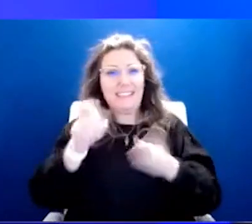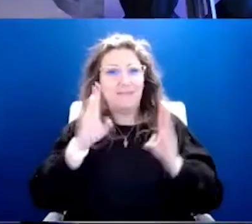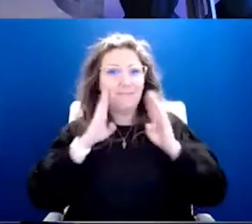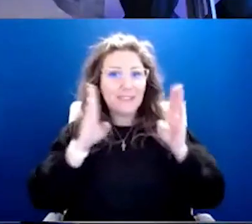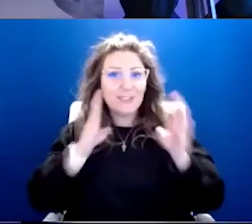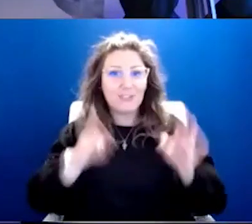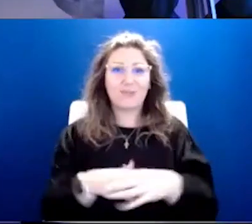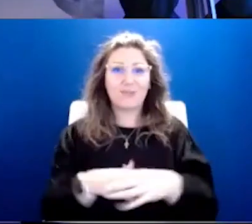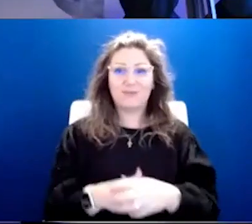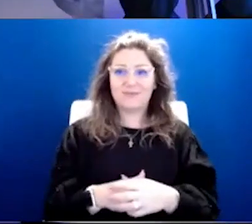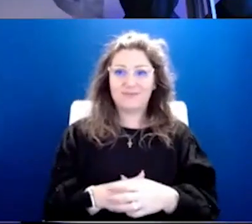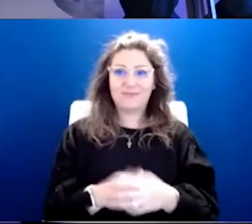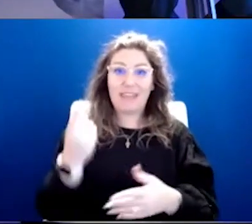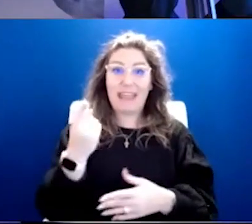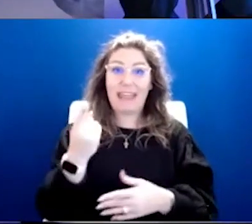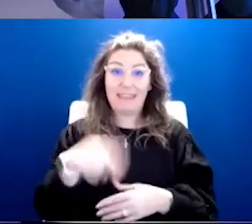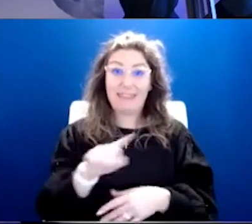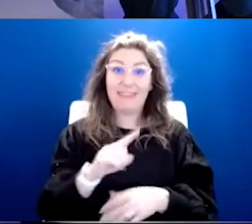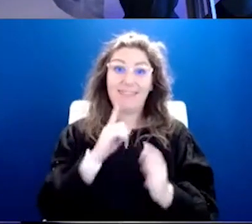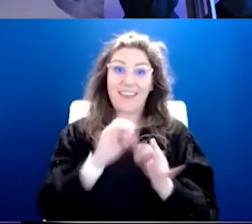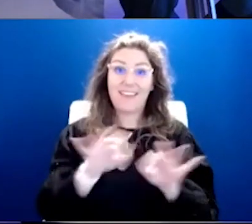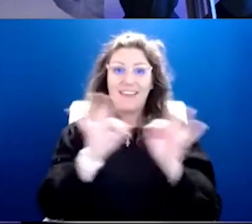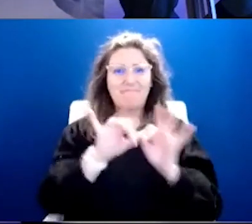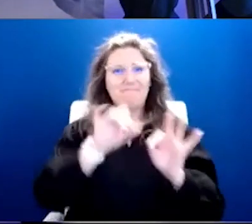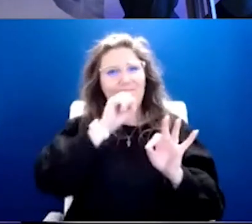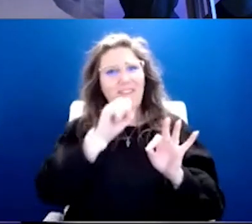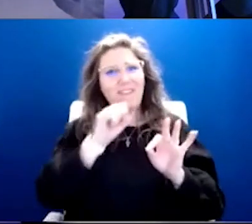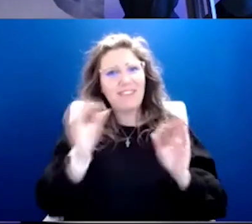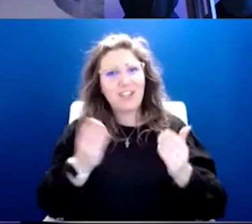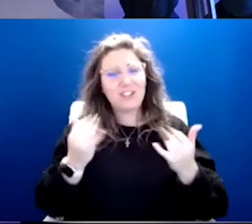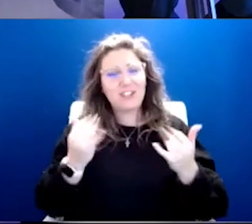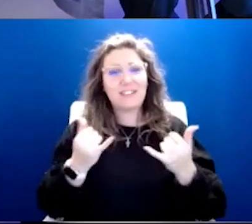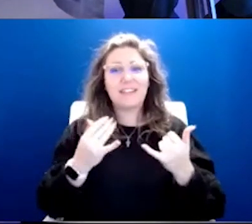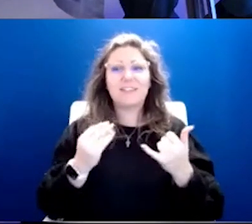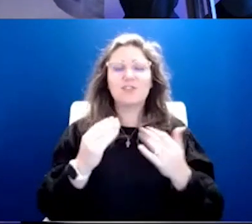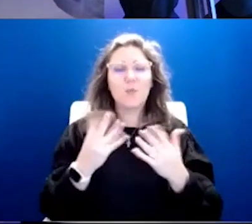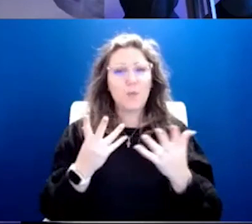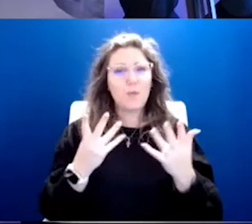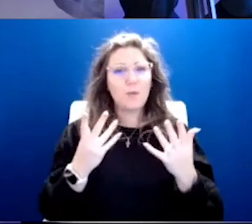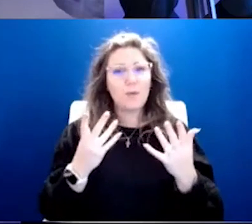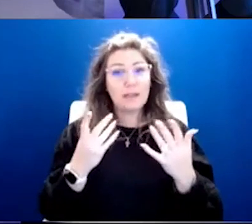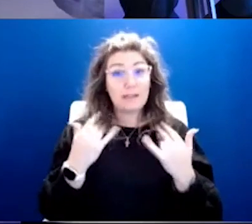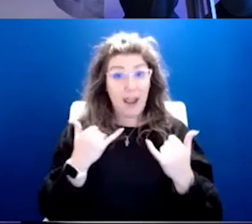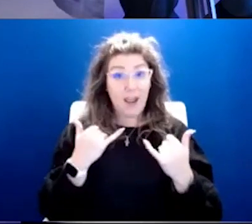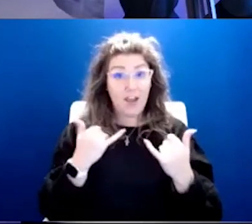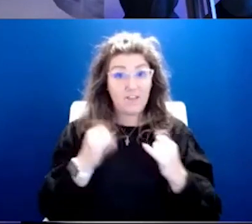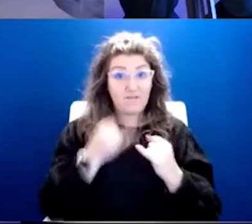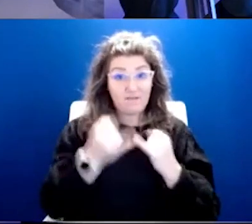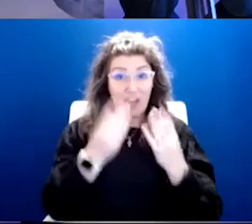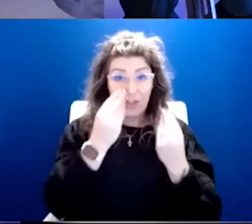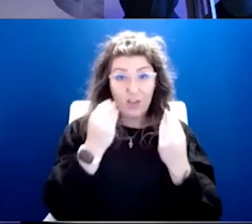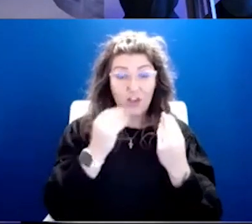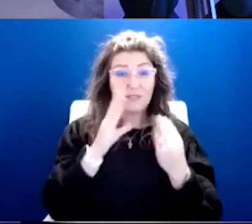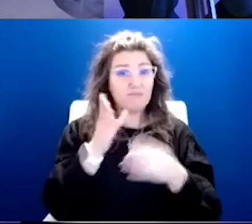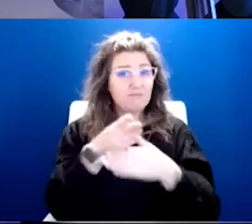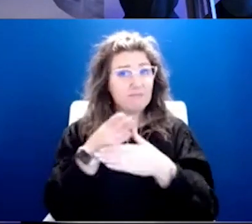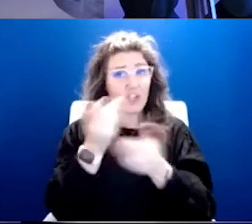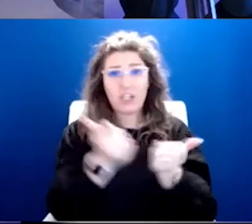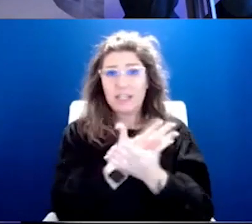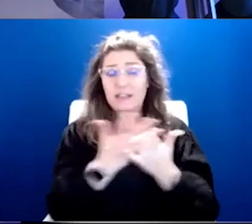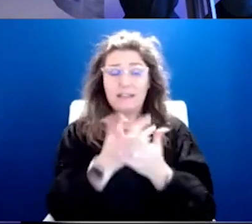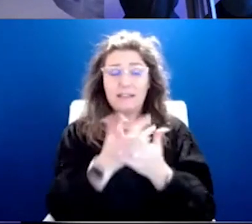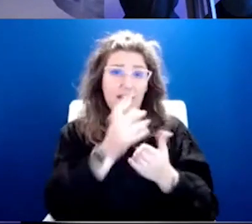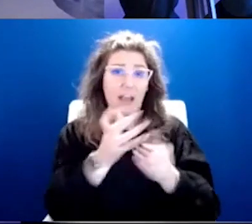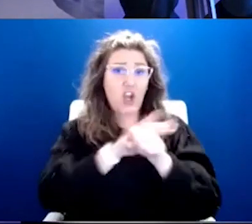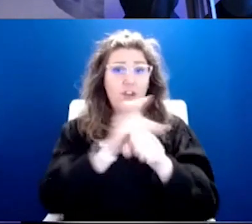And they matter. Loved having you guys here today. So I want to get some final thoughts from you. Share with us anything that we didn't cover that you want everyone